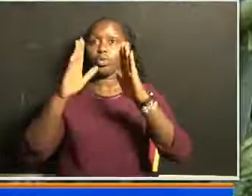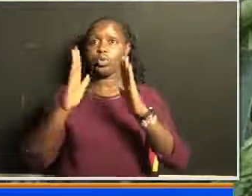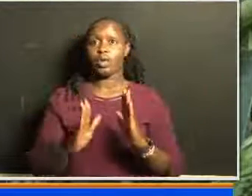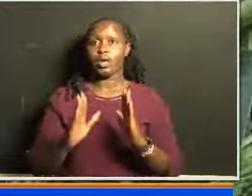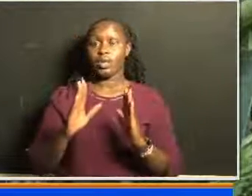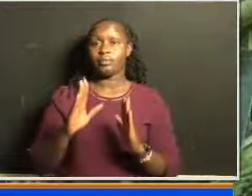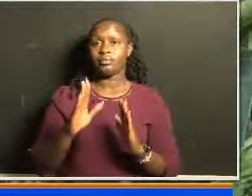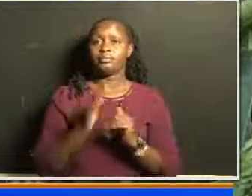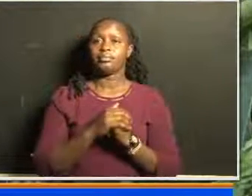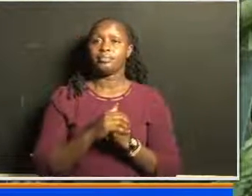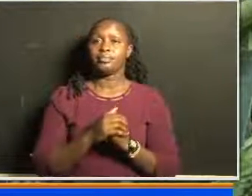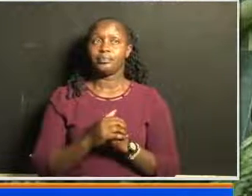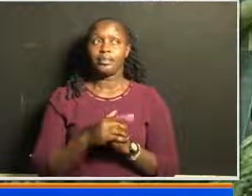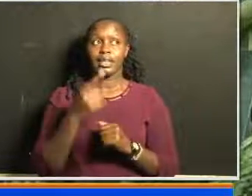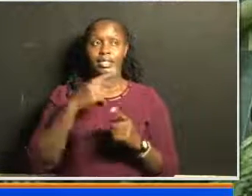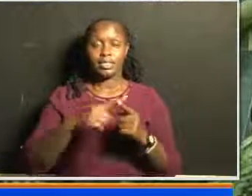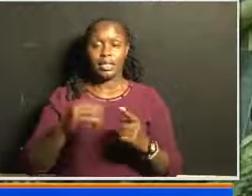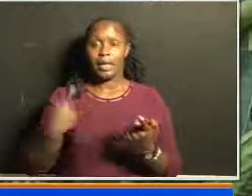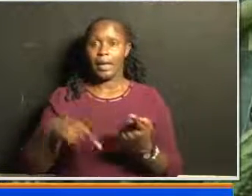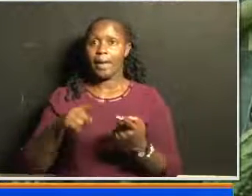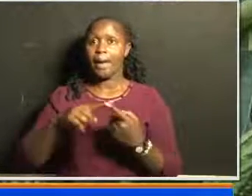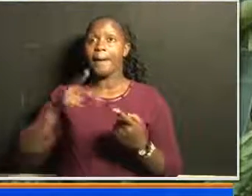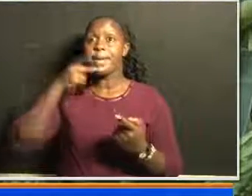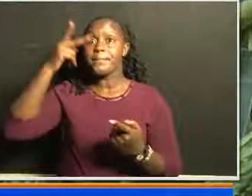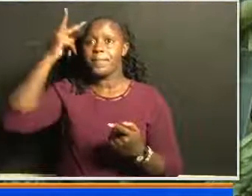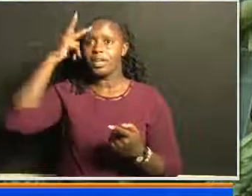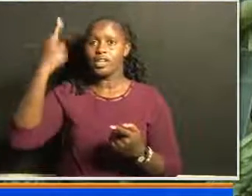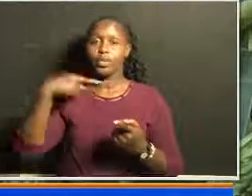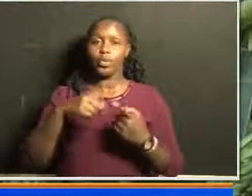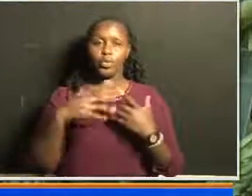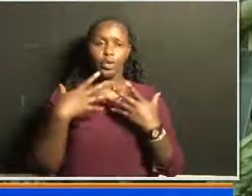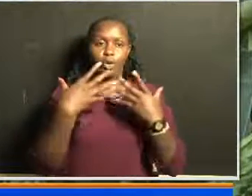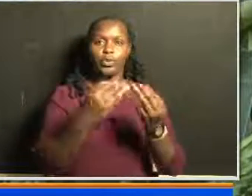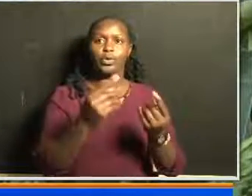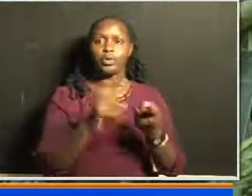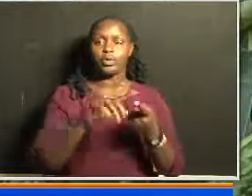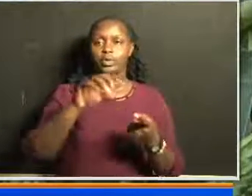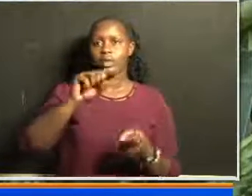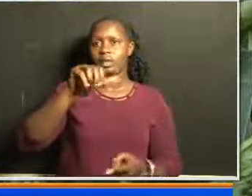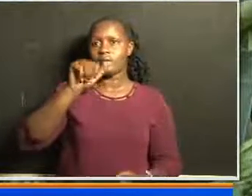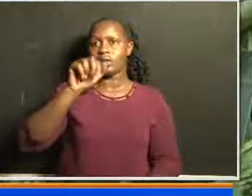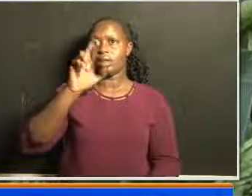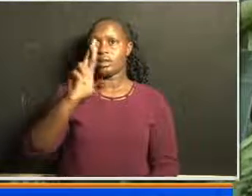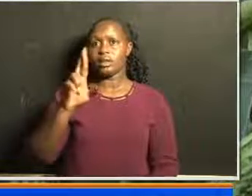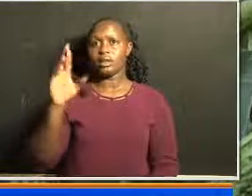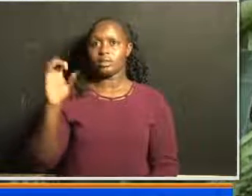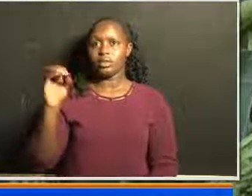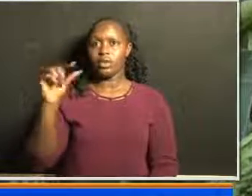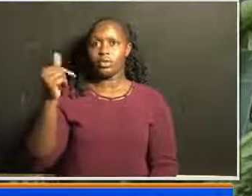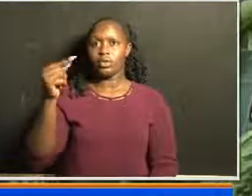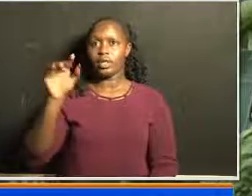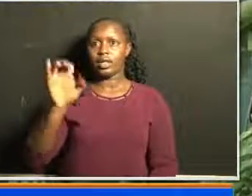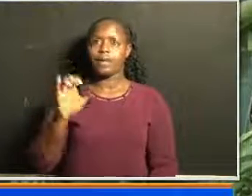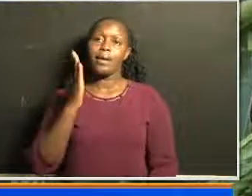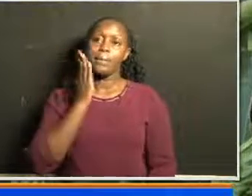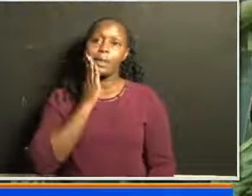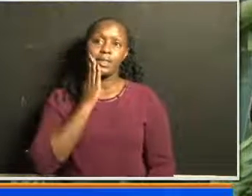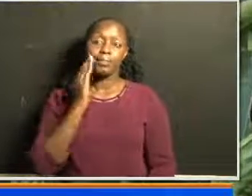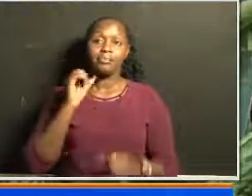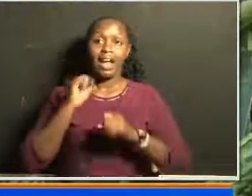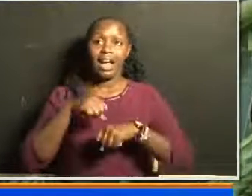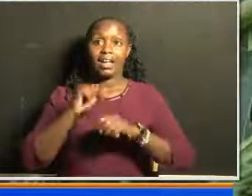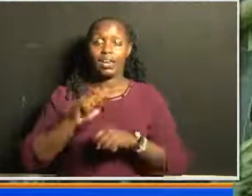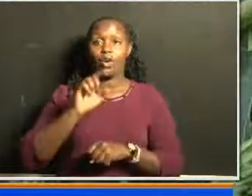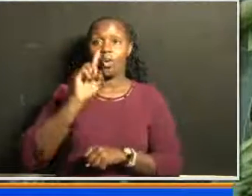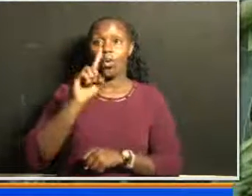instances where, for instance, the commissioning parent will approach a surrogate mother and they'll come to an agreement of one child, but